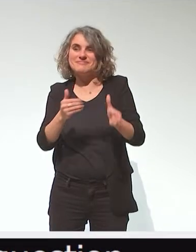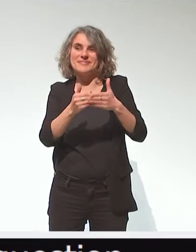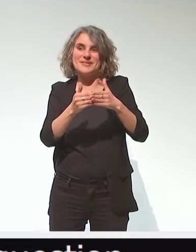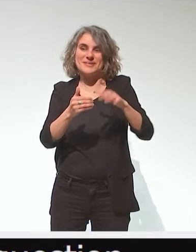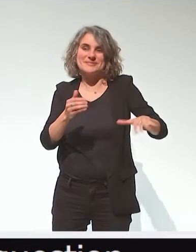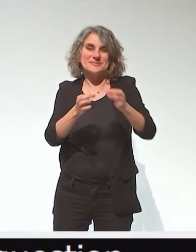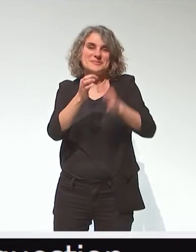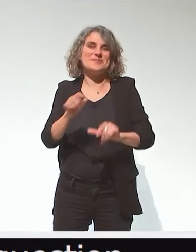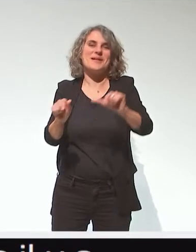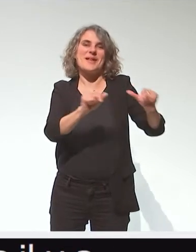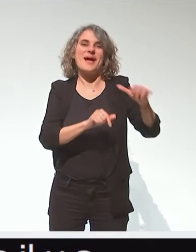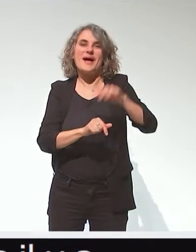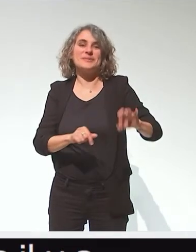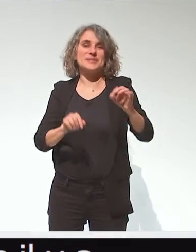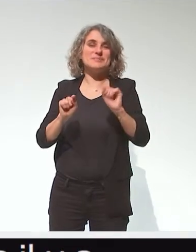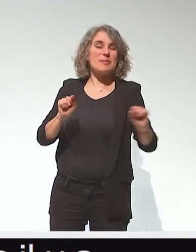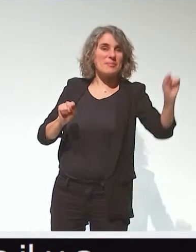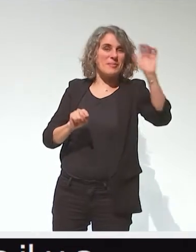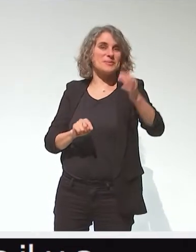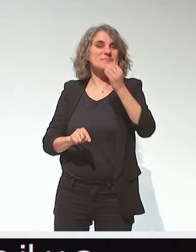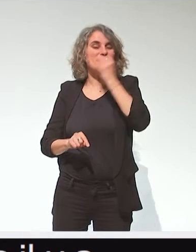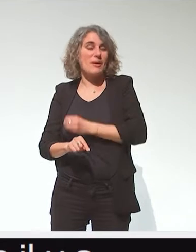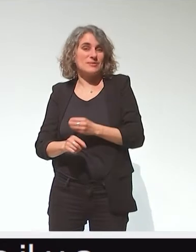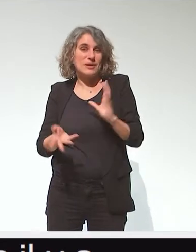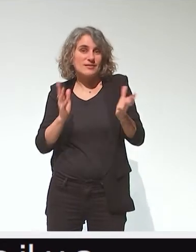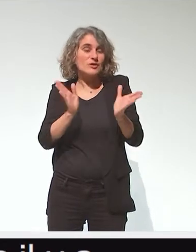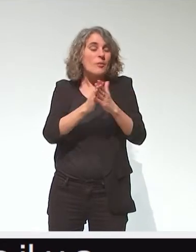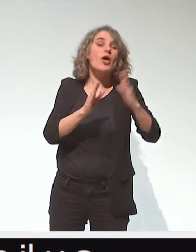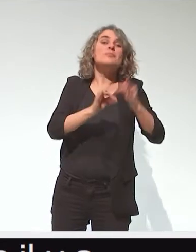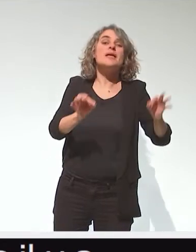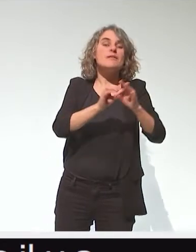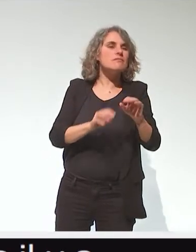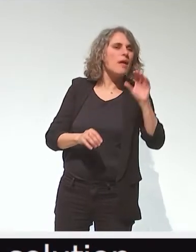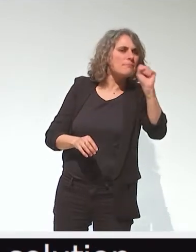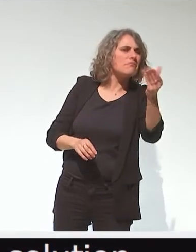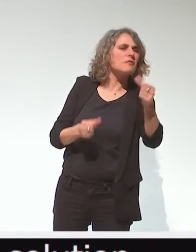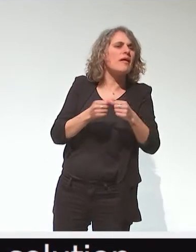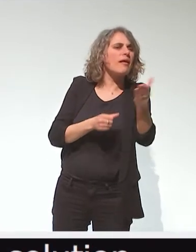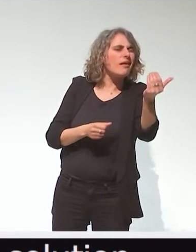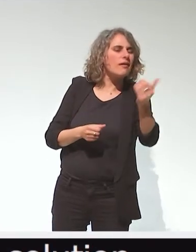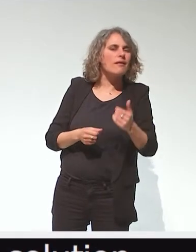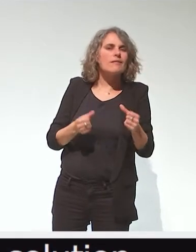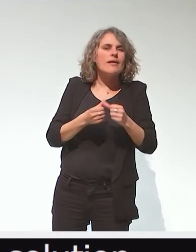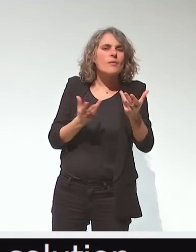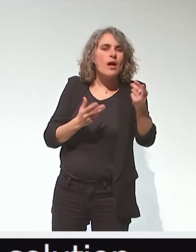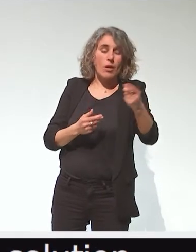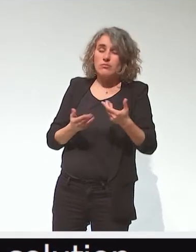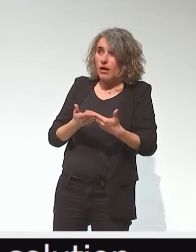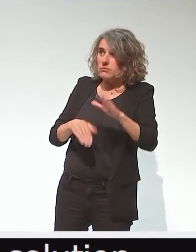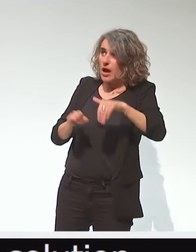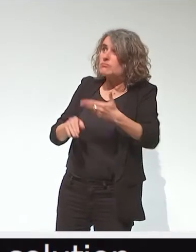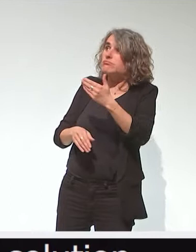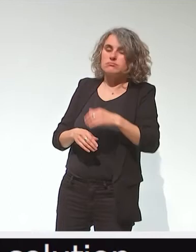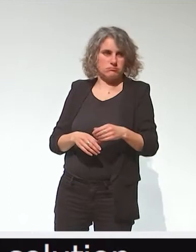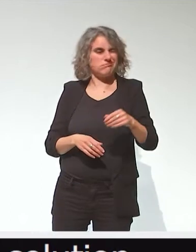have dealt with it, you can really exchange the good things. But not to be